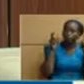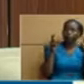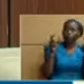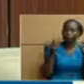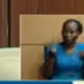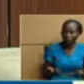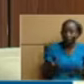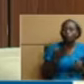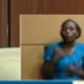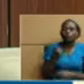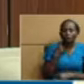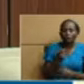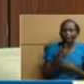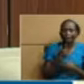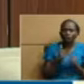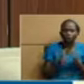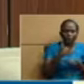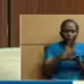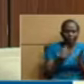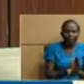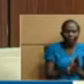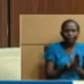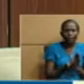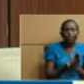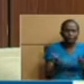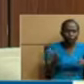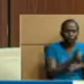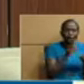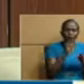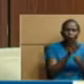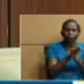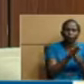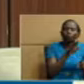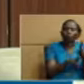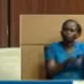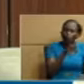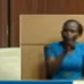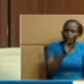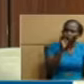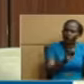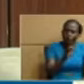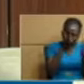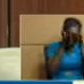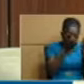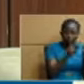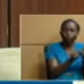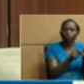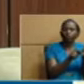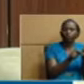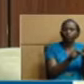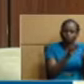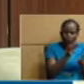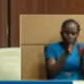have to look at the sectors which employ the biggest number of the people, which is agriculture, almost 80%, and that's where we should put our